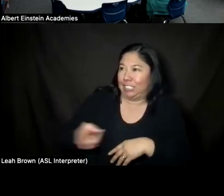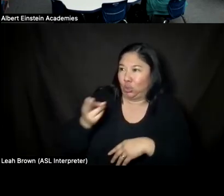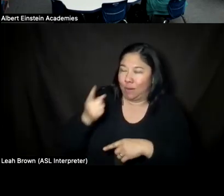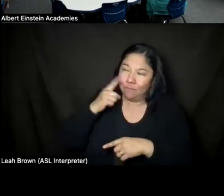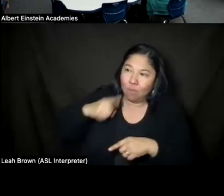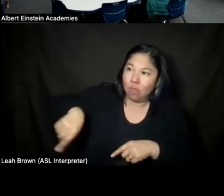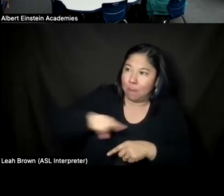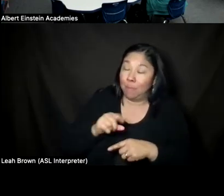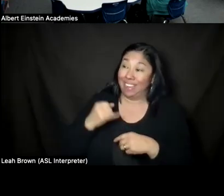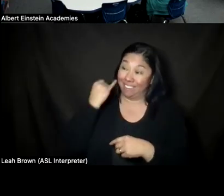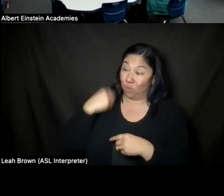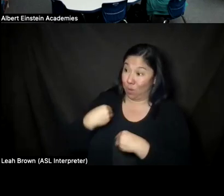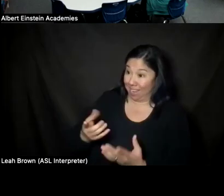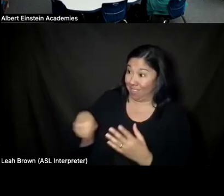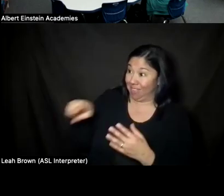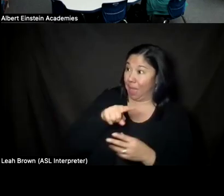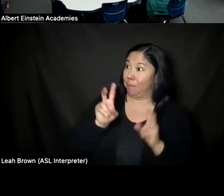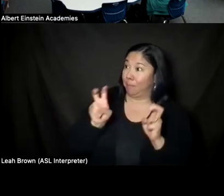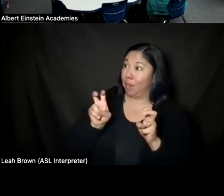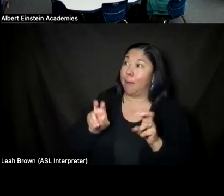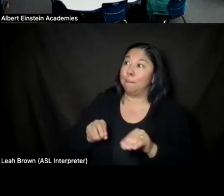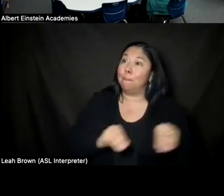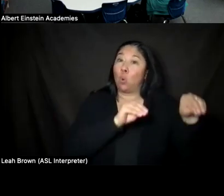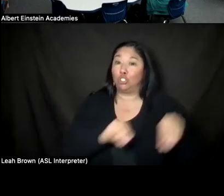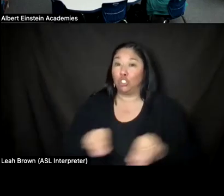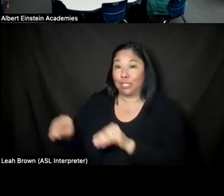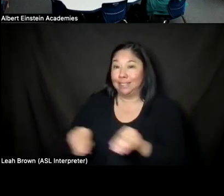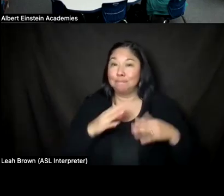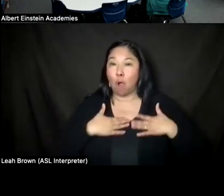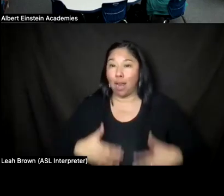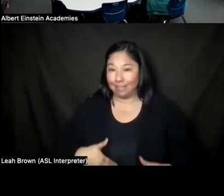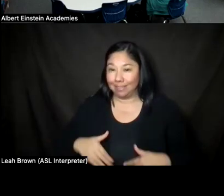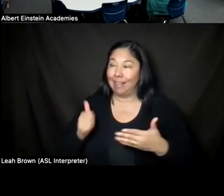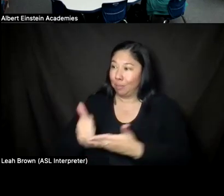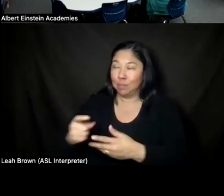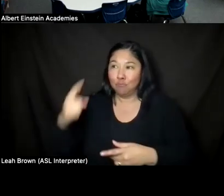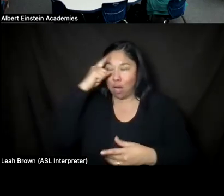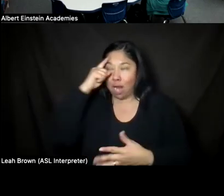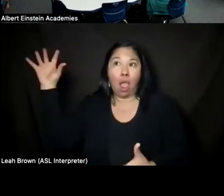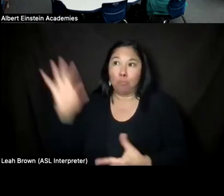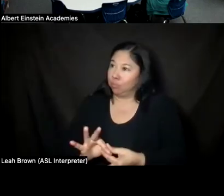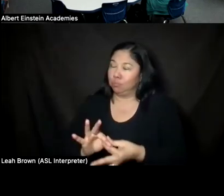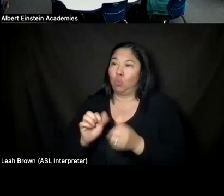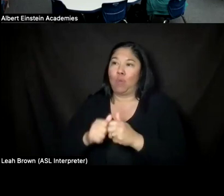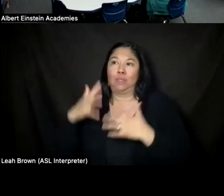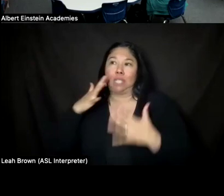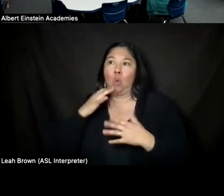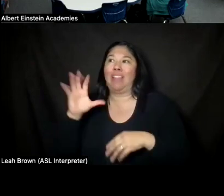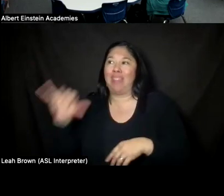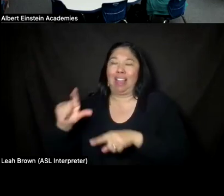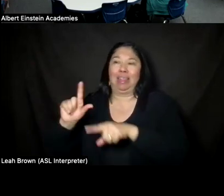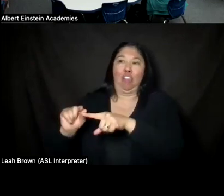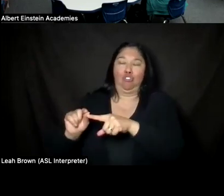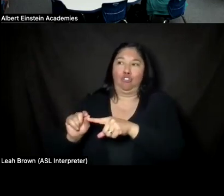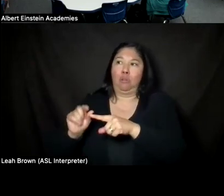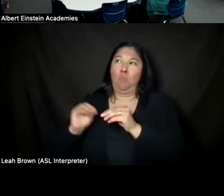when we give them an action to do that moves their body, it helps their brain remember the sound and the letter association better.